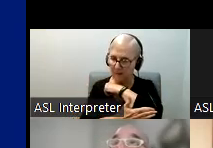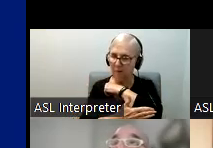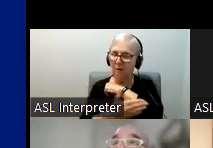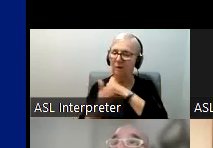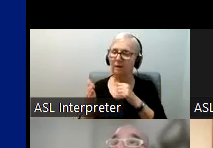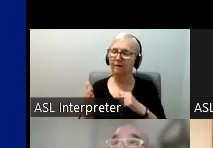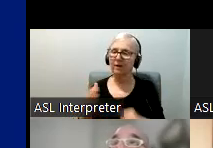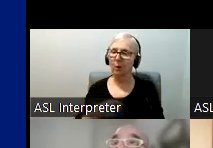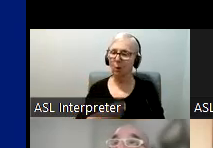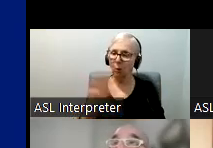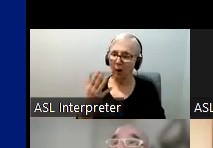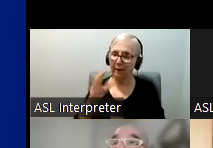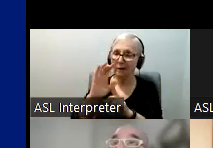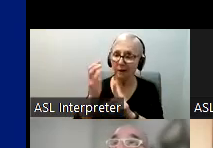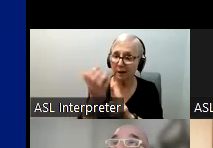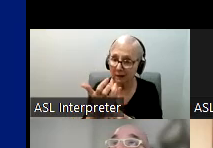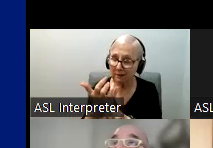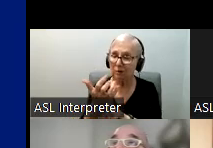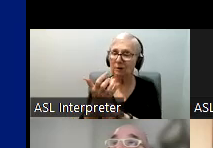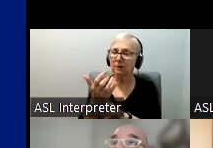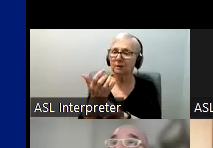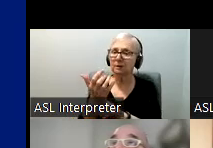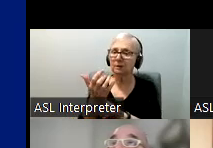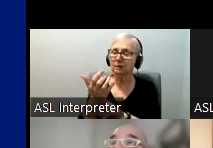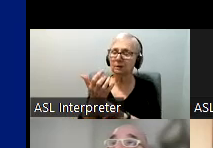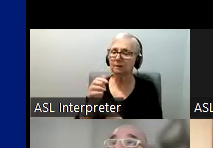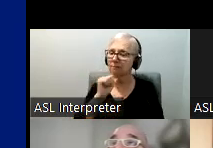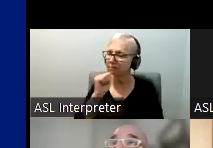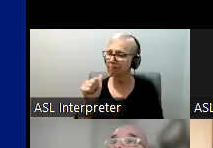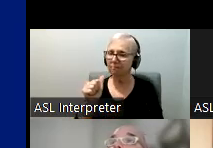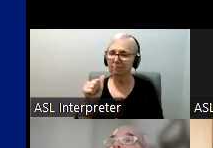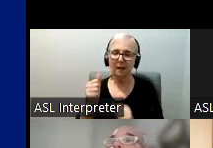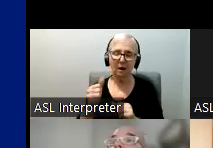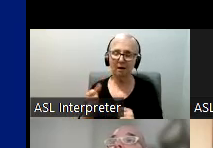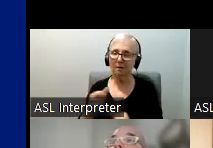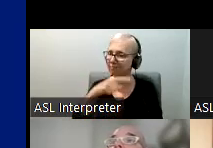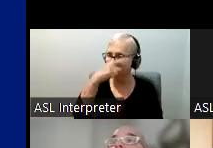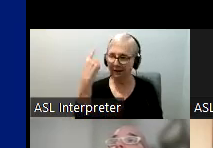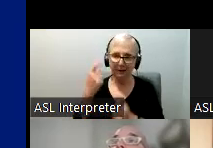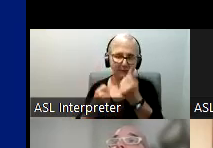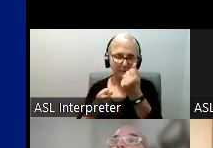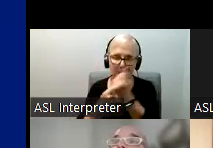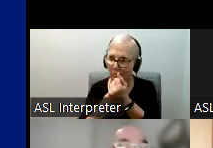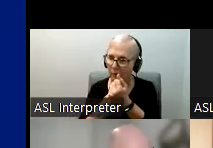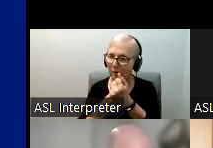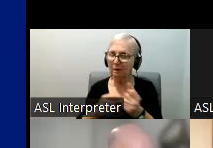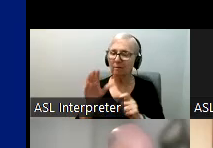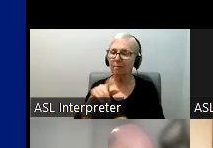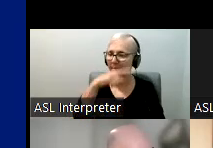white cultured. It's a very white space. It's not a lot of Black support and Black